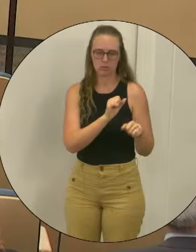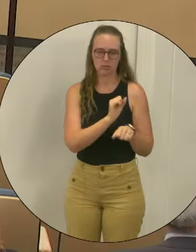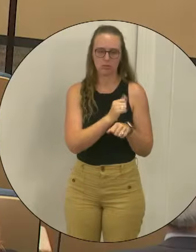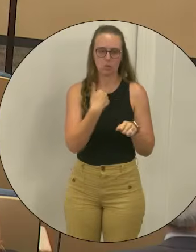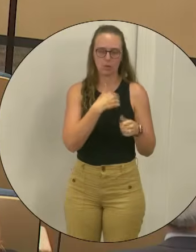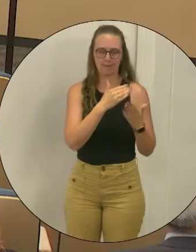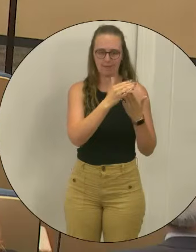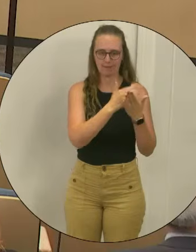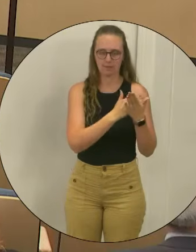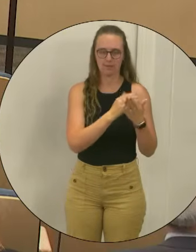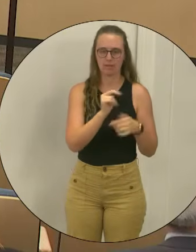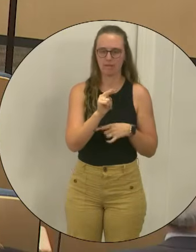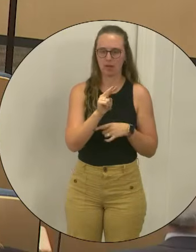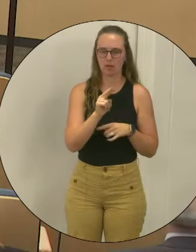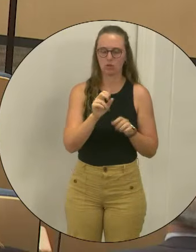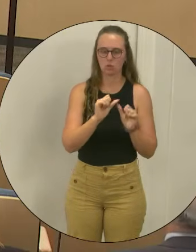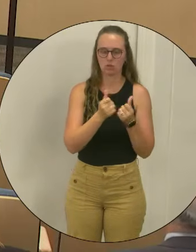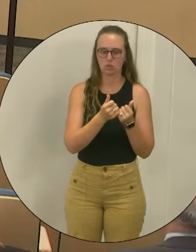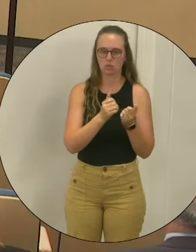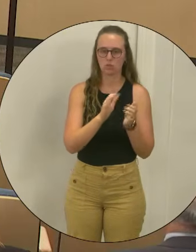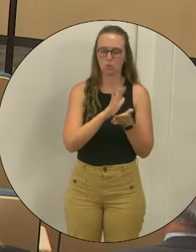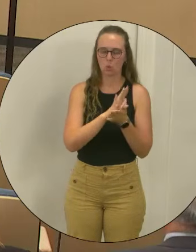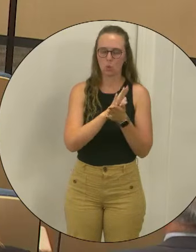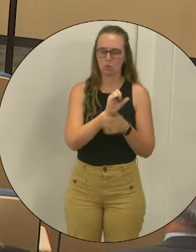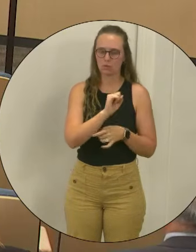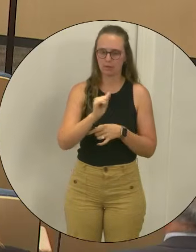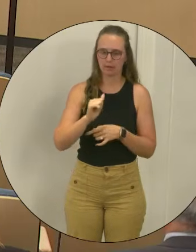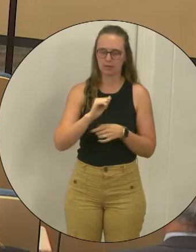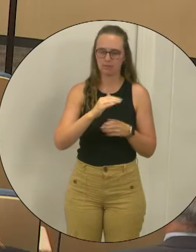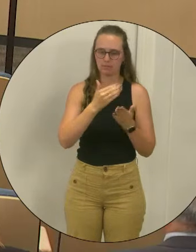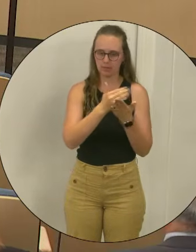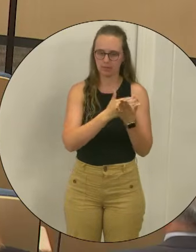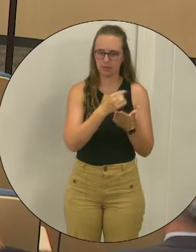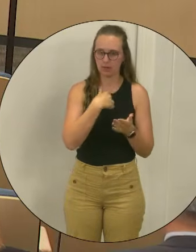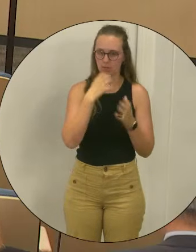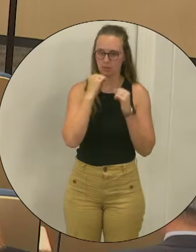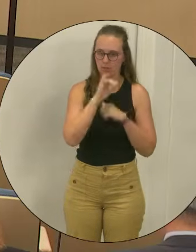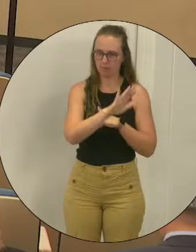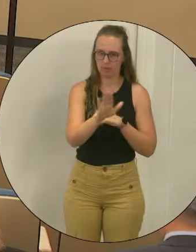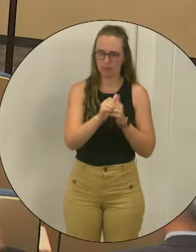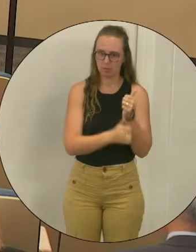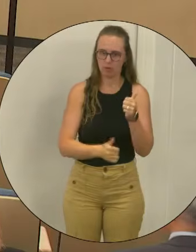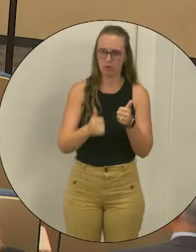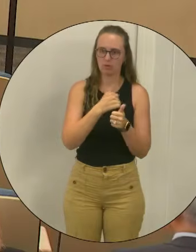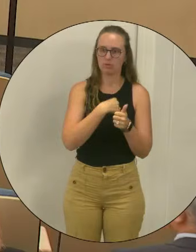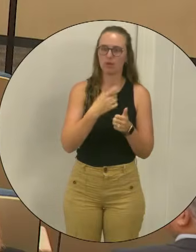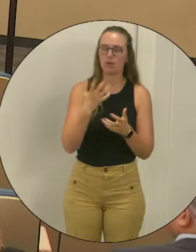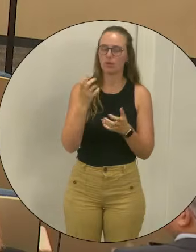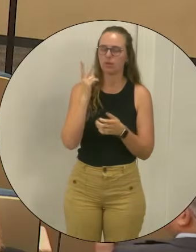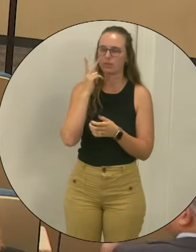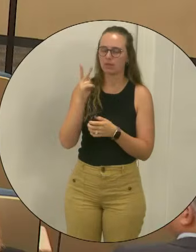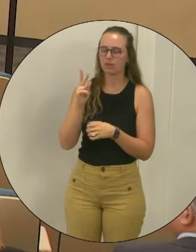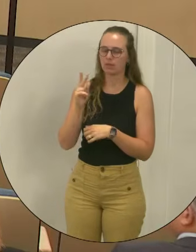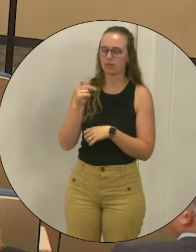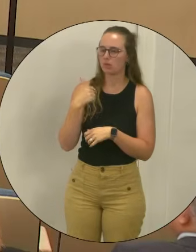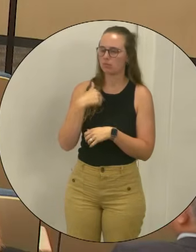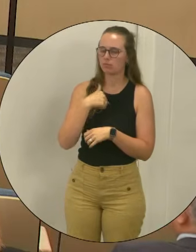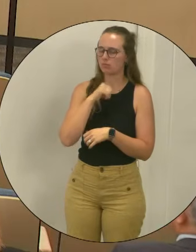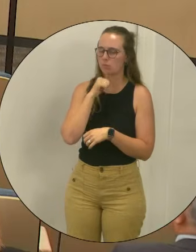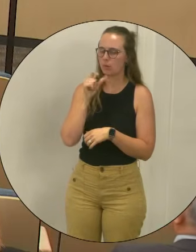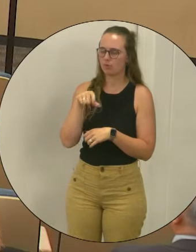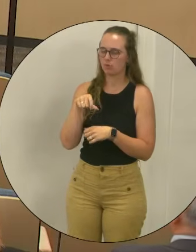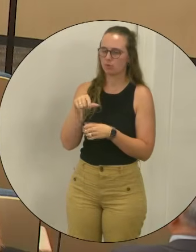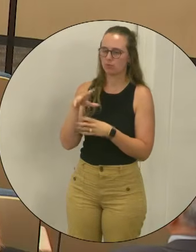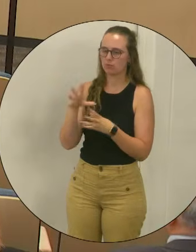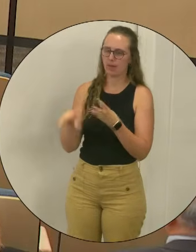the Nevada Association of School Superintendents here, which I appreciate their priorities. I would love to see the other, I mean, we don't necessarily have to maybe put